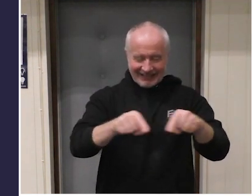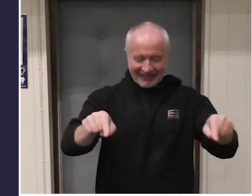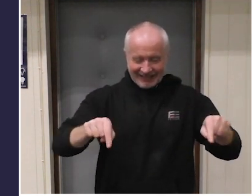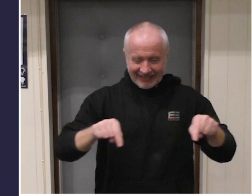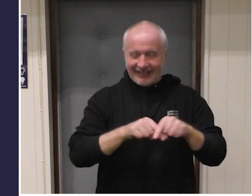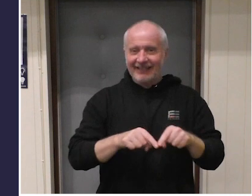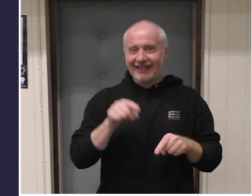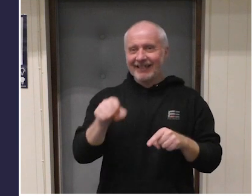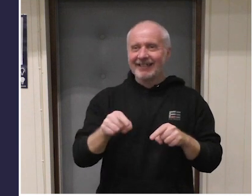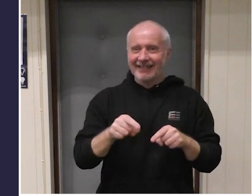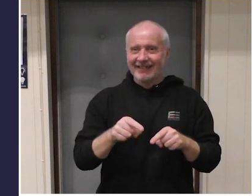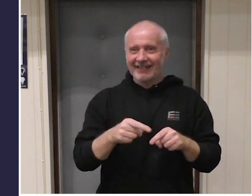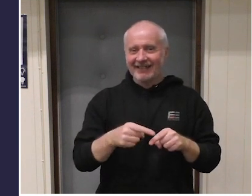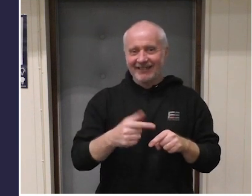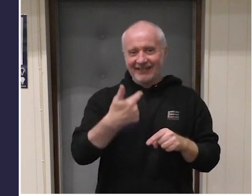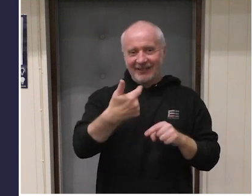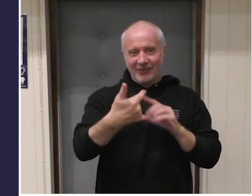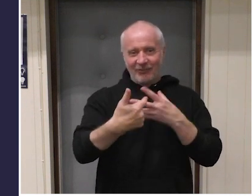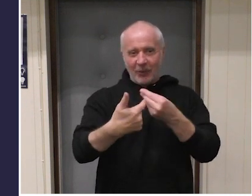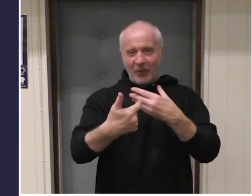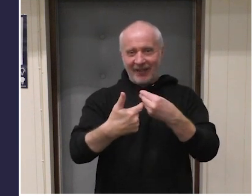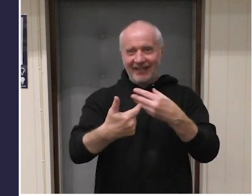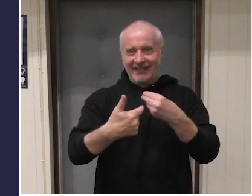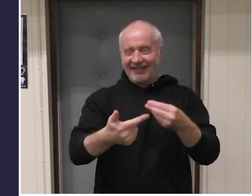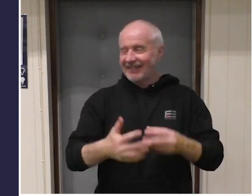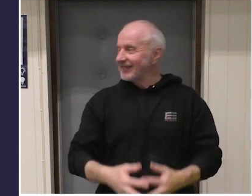being recorded, isn't it?